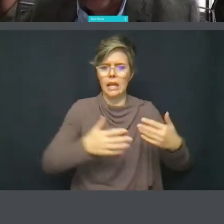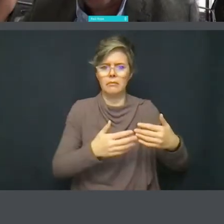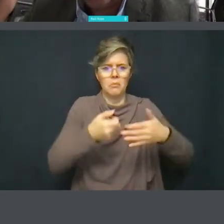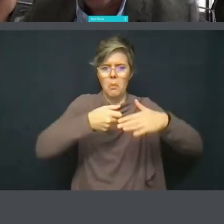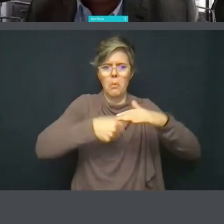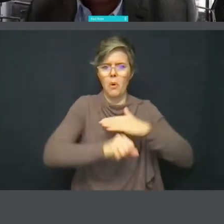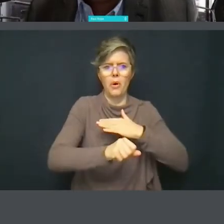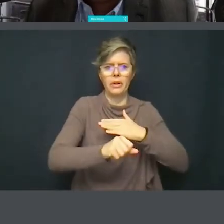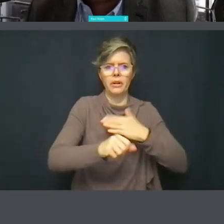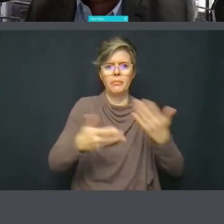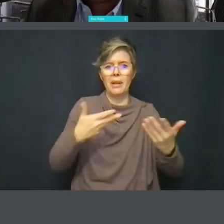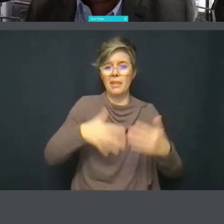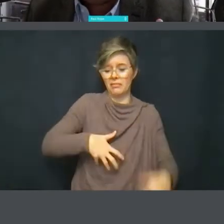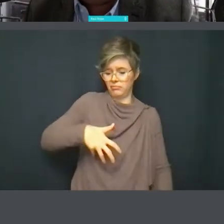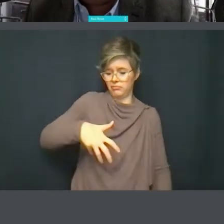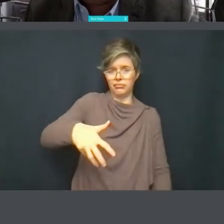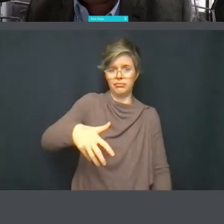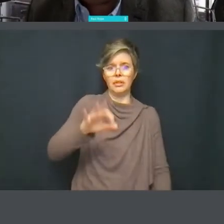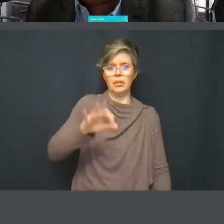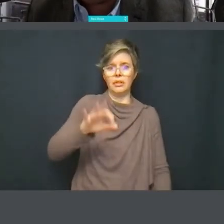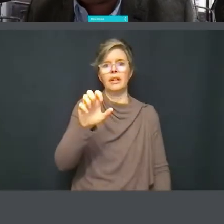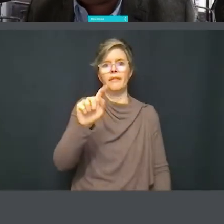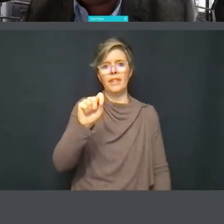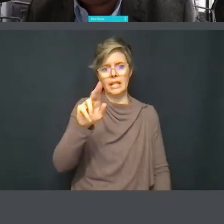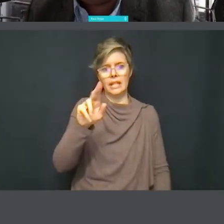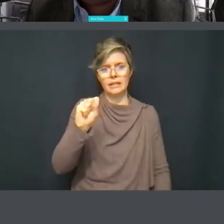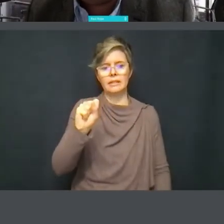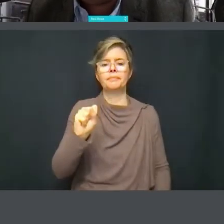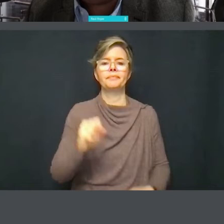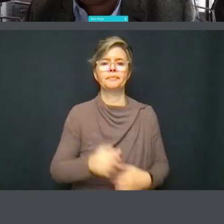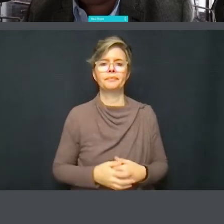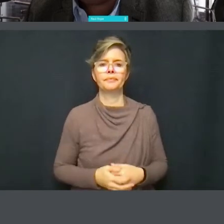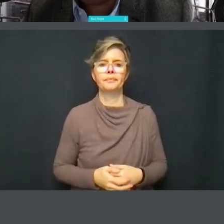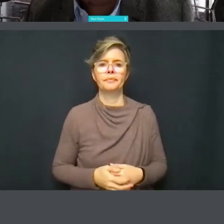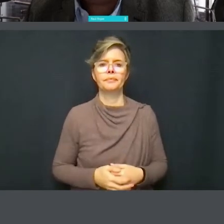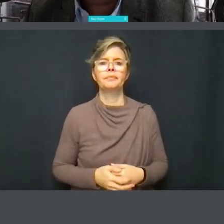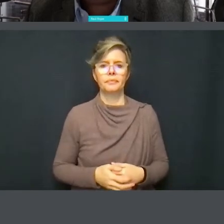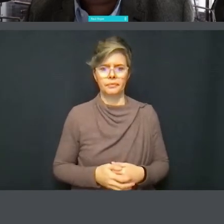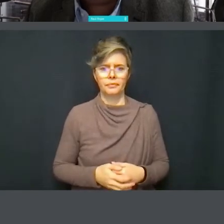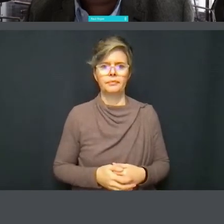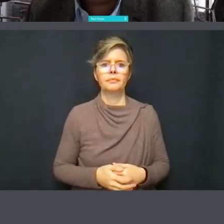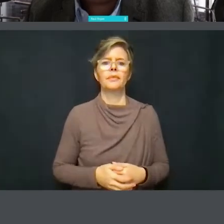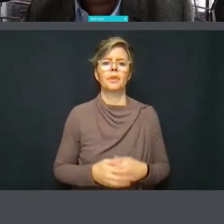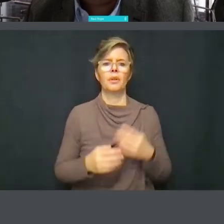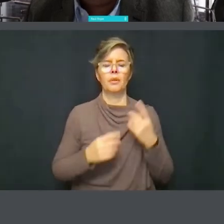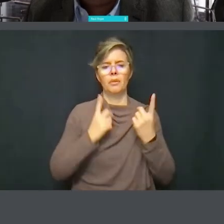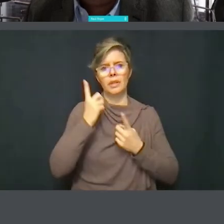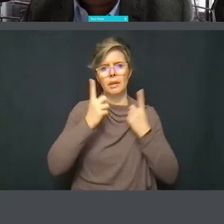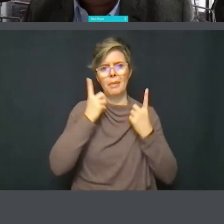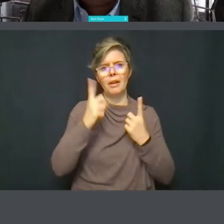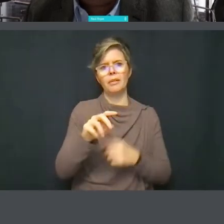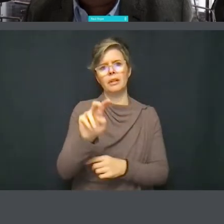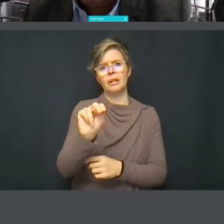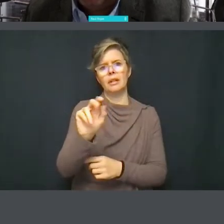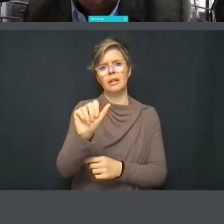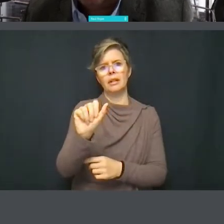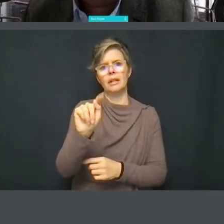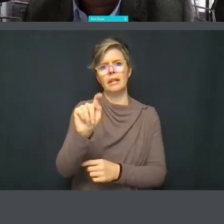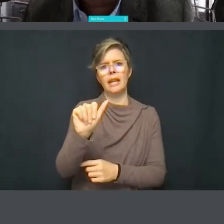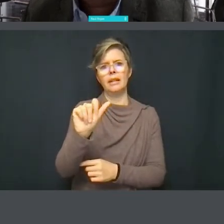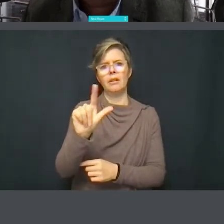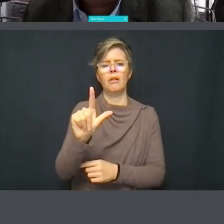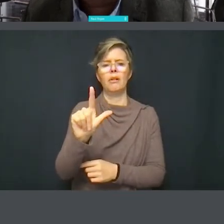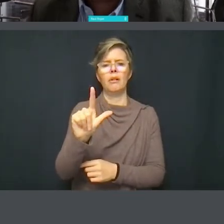been born, which is focusing on this kind of issue of quote native language, right? And we